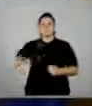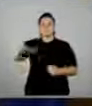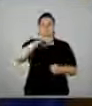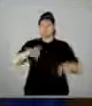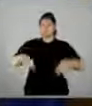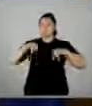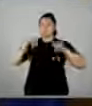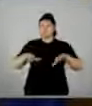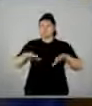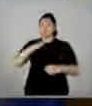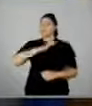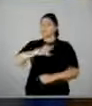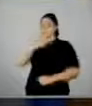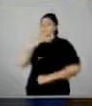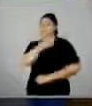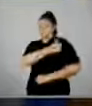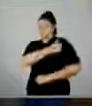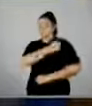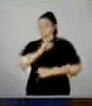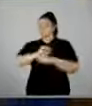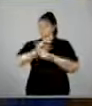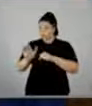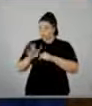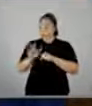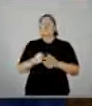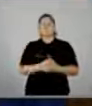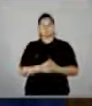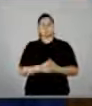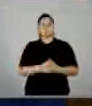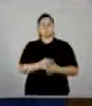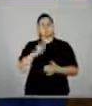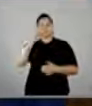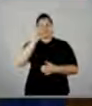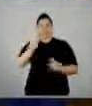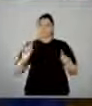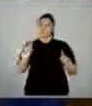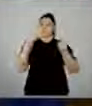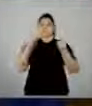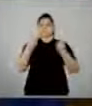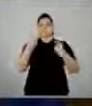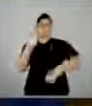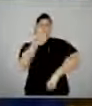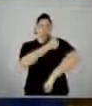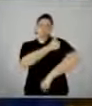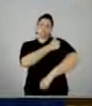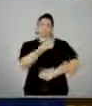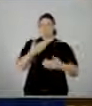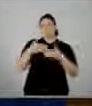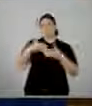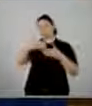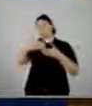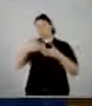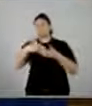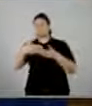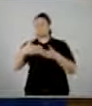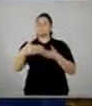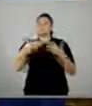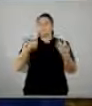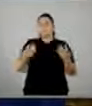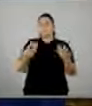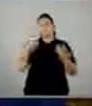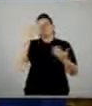seeks to have the vaccine will be in a position to have had at least the first dose. We'll look at what it means with regards to the second dose, but frankly,